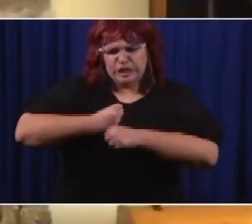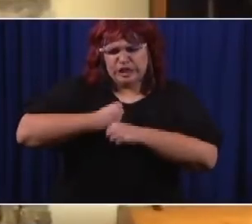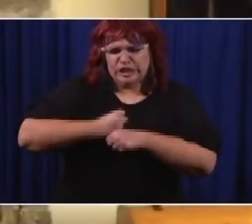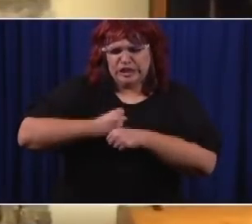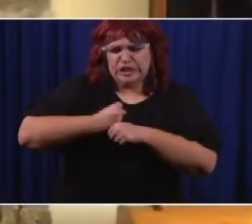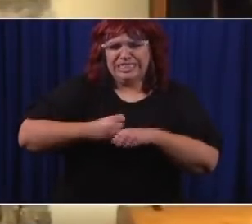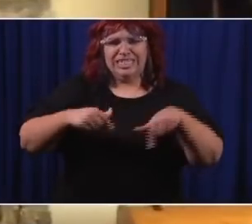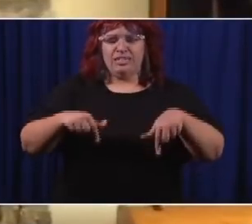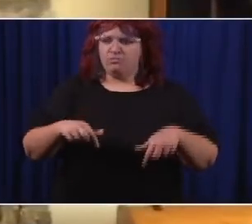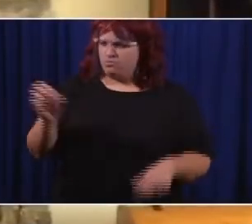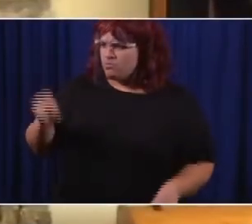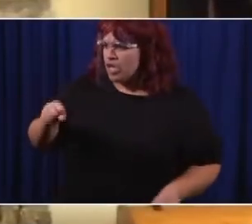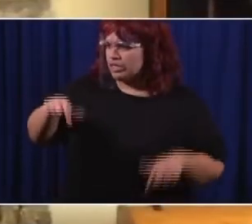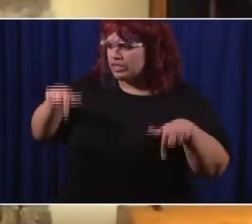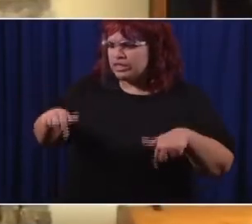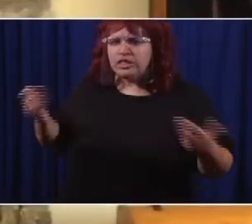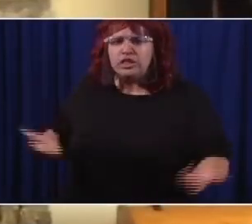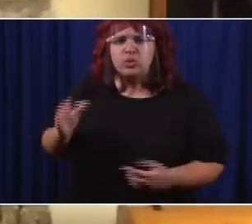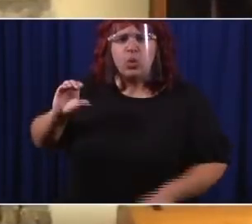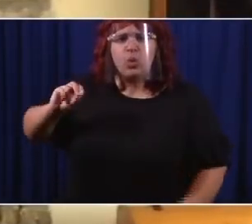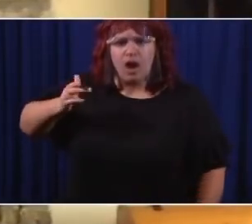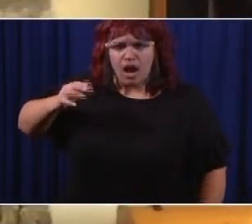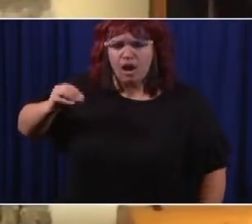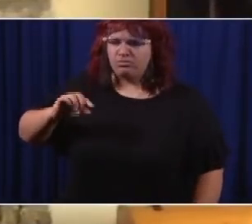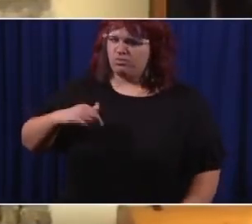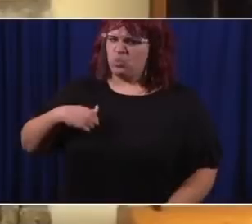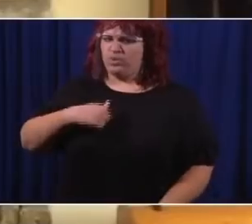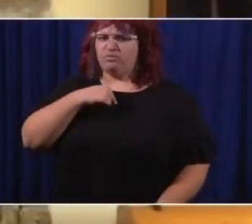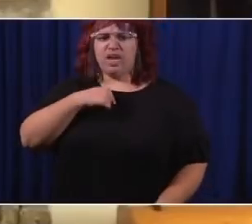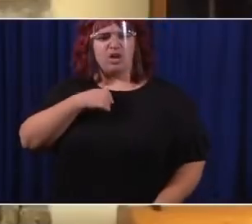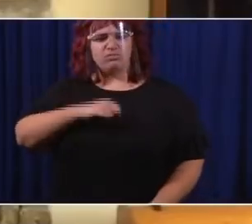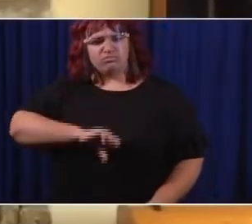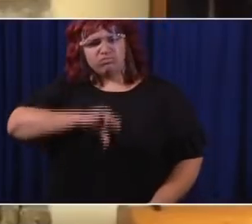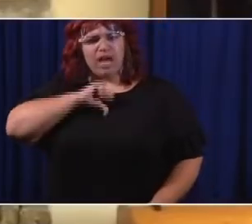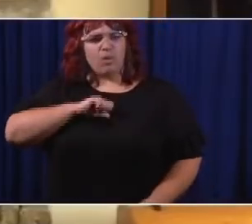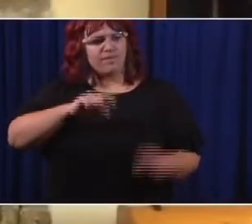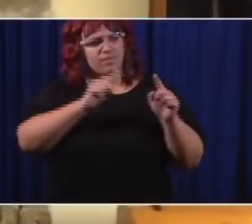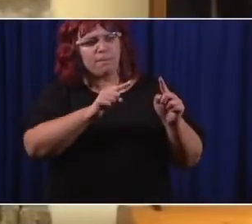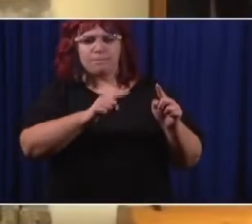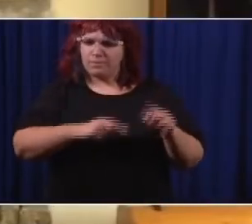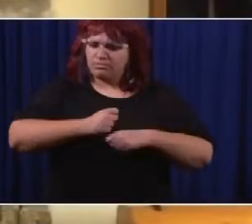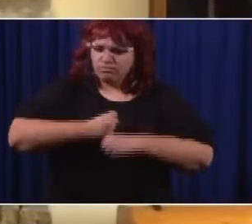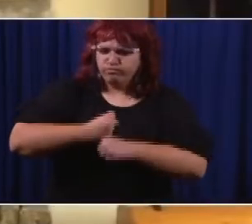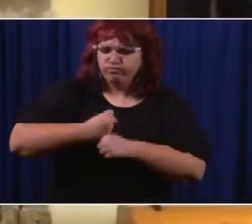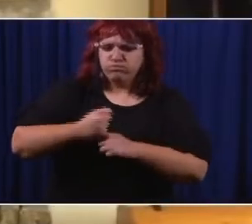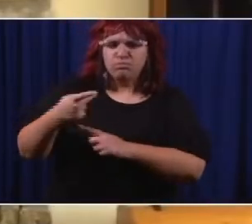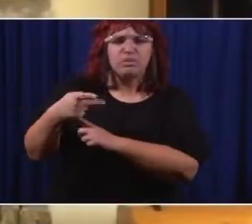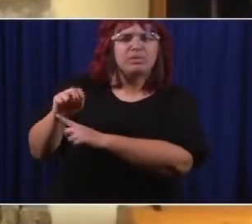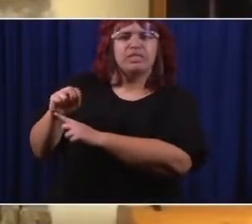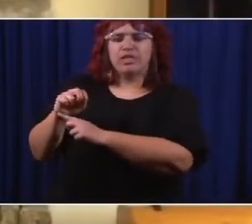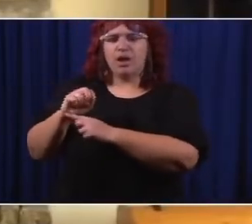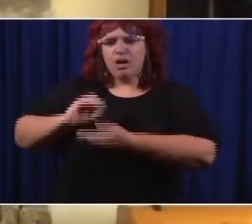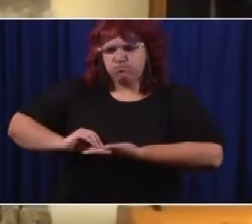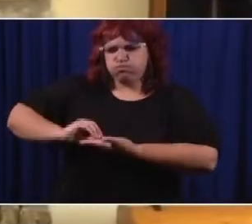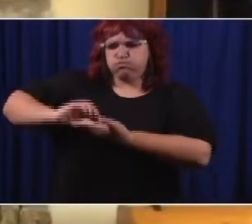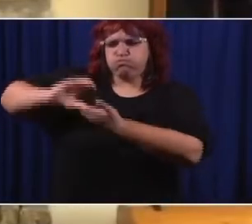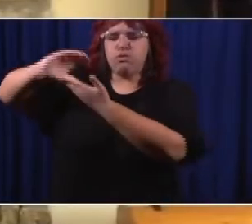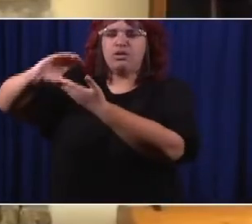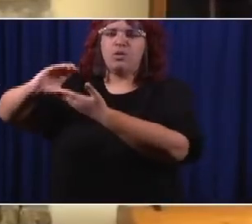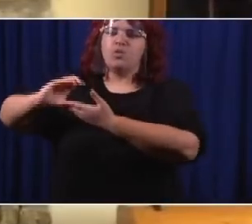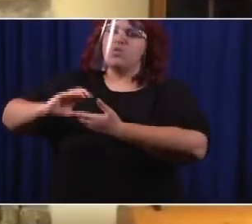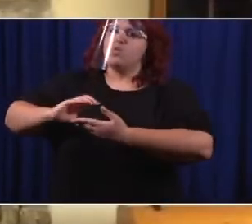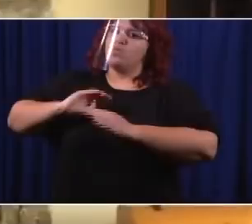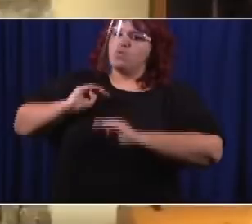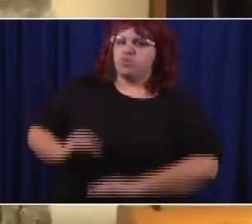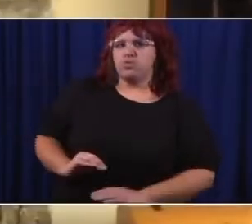Ohio companies, we're very proud of this, some Ohio companies making some of this PPE now. So thank you. Next